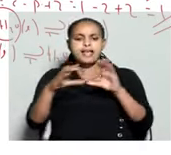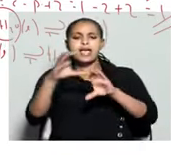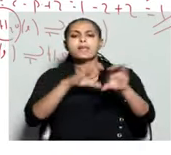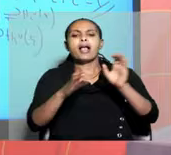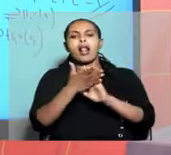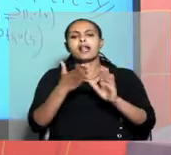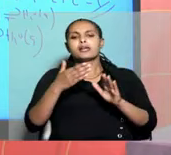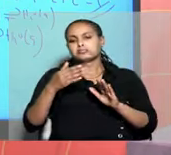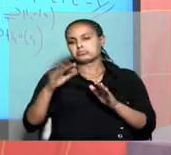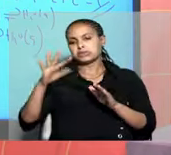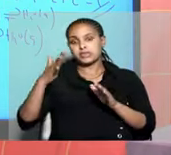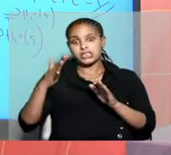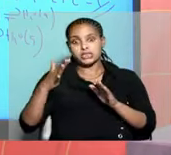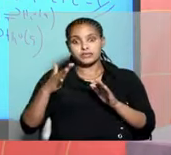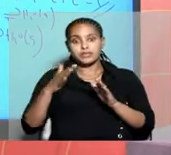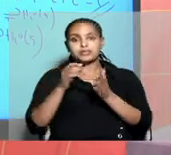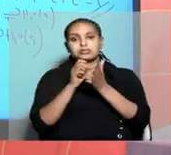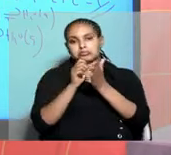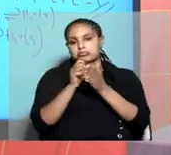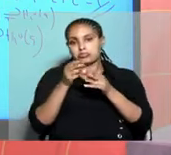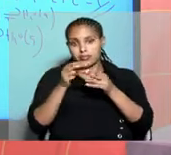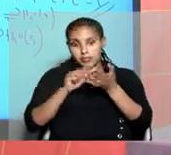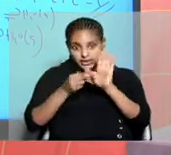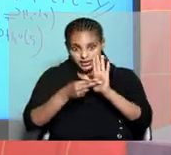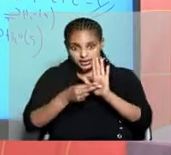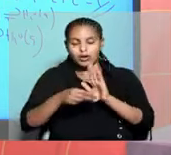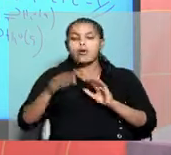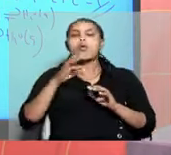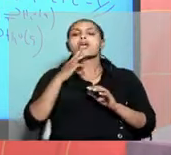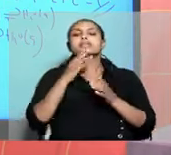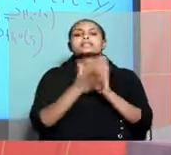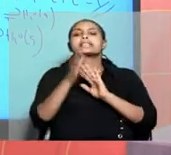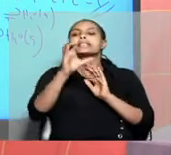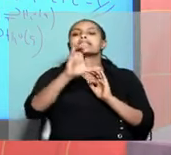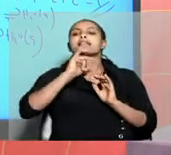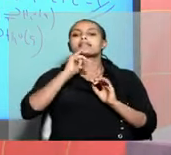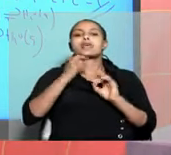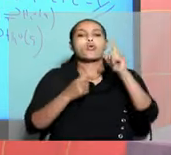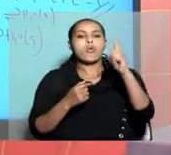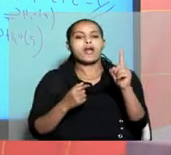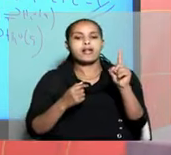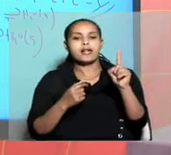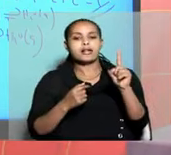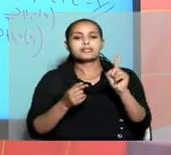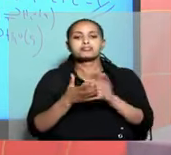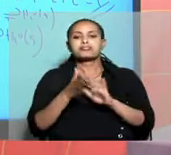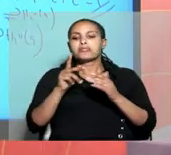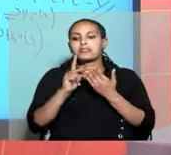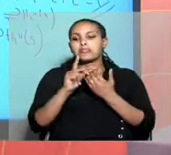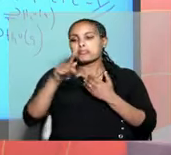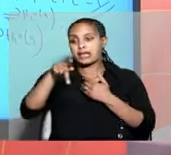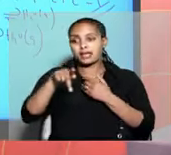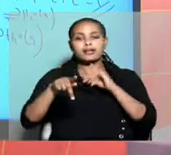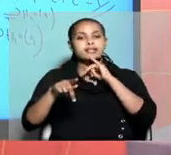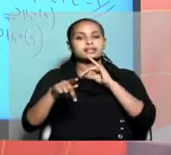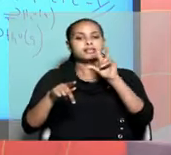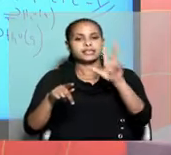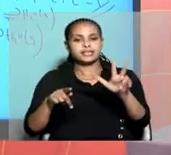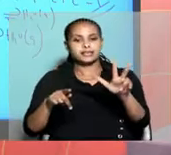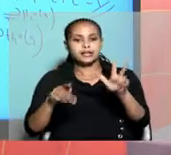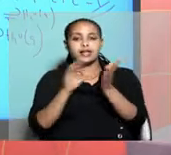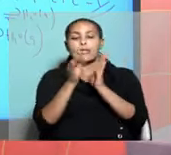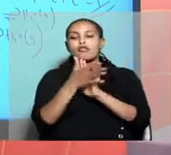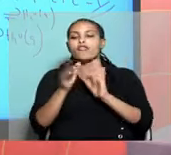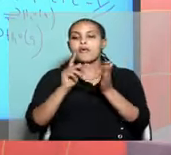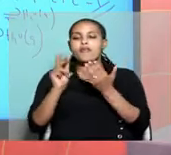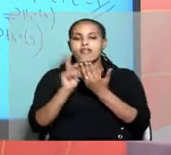chemical species, one pure substance, which is water. C is 1. Phase P is 3. You see,